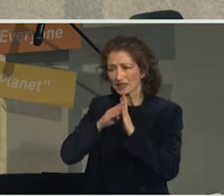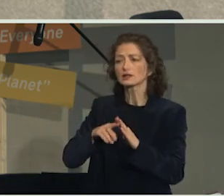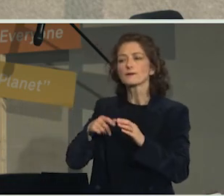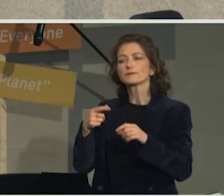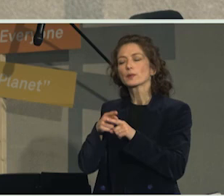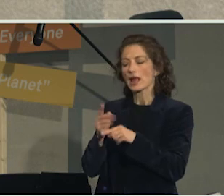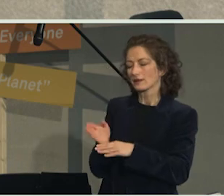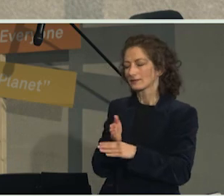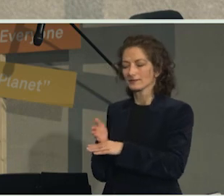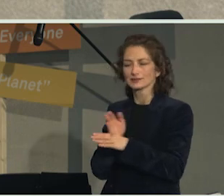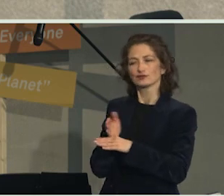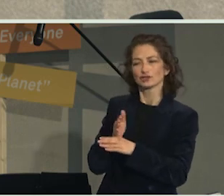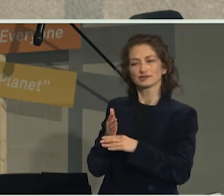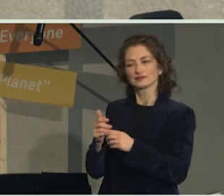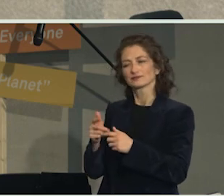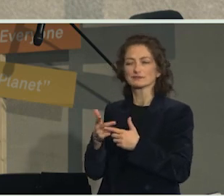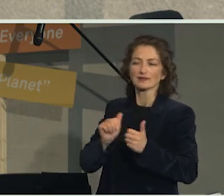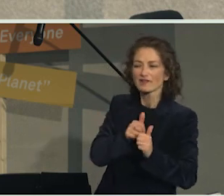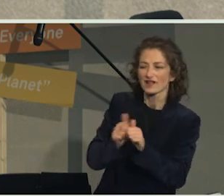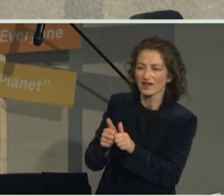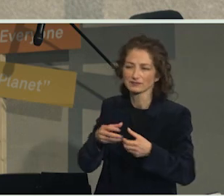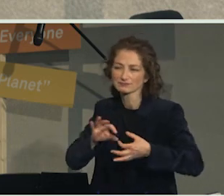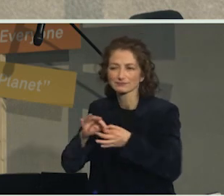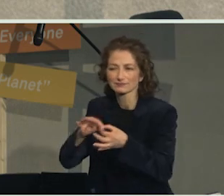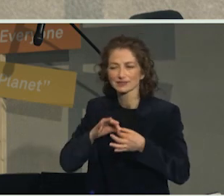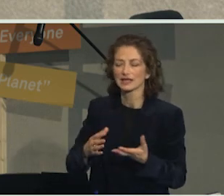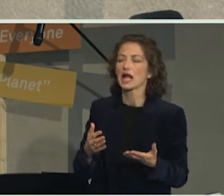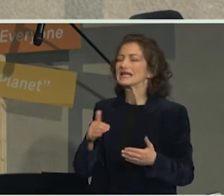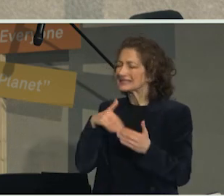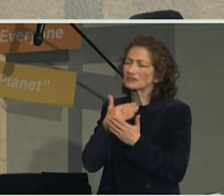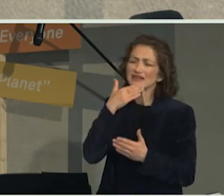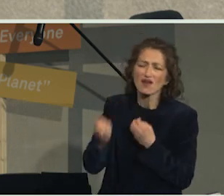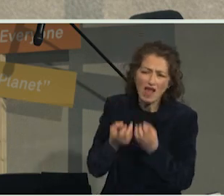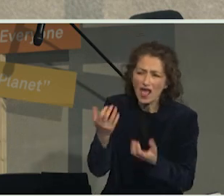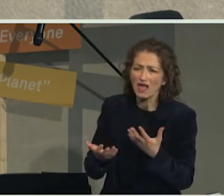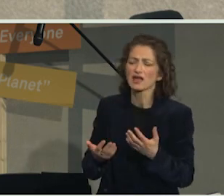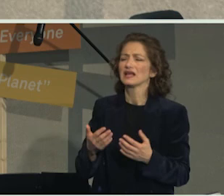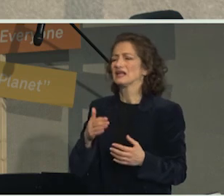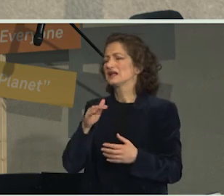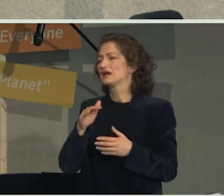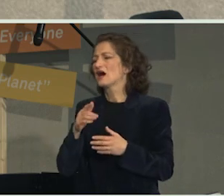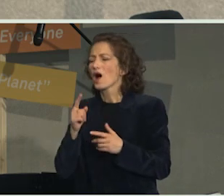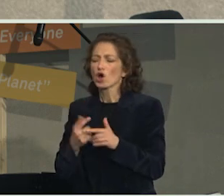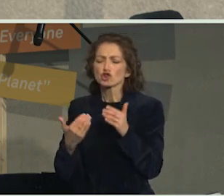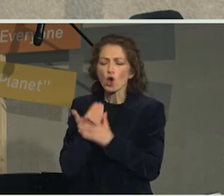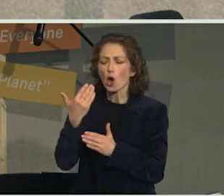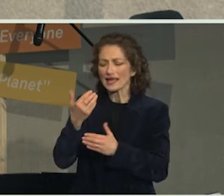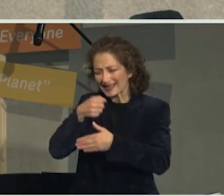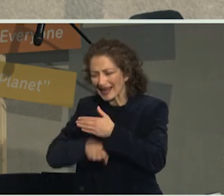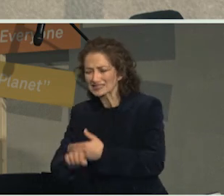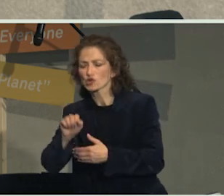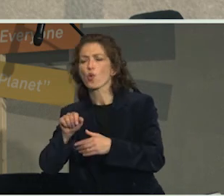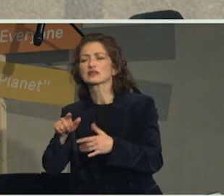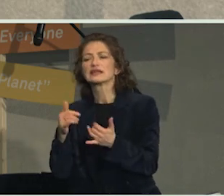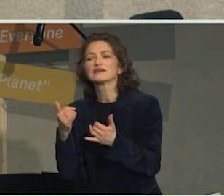think it's important to recognize that there are resources that are there. If we want to talk about how to tell the new generation, our youngins, how